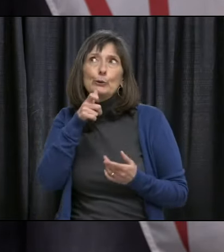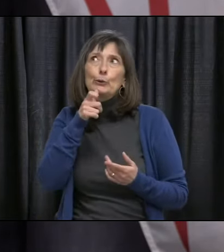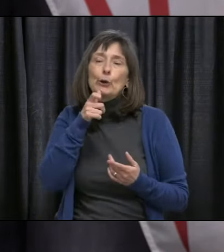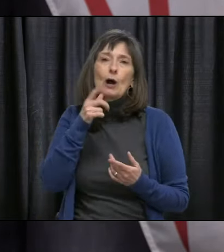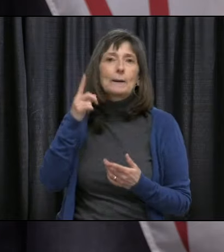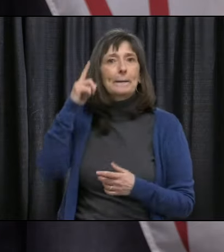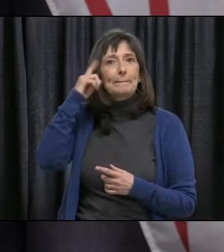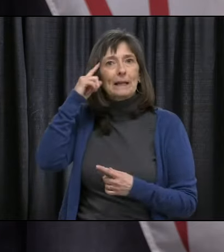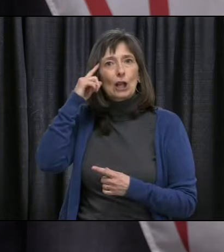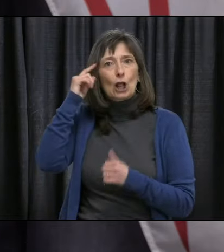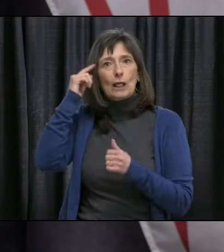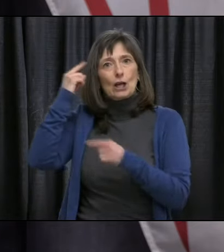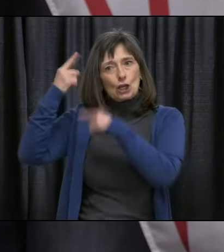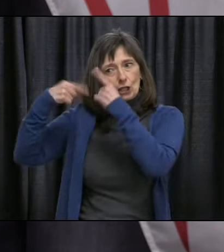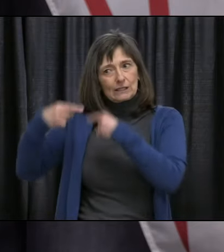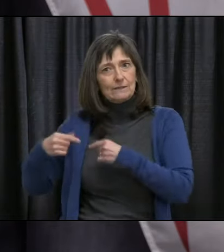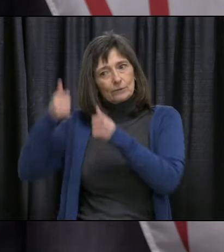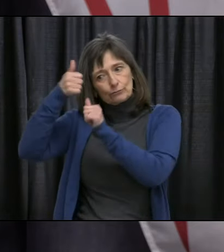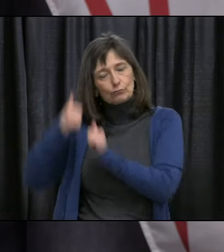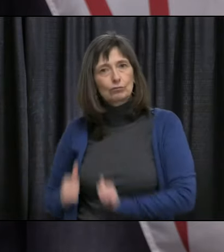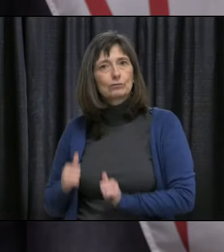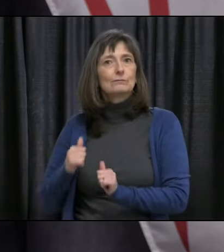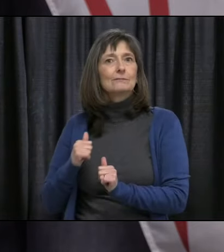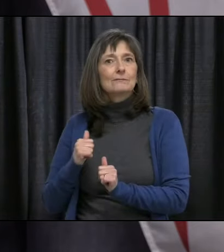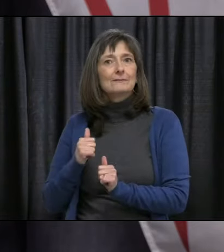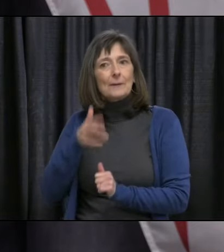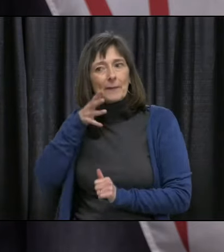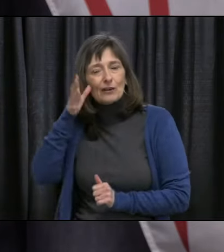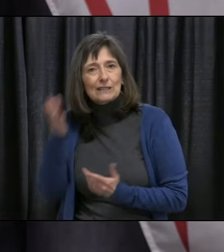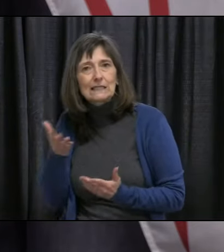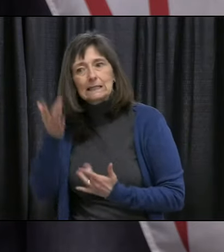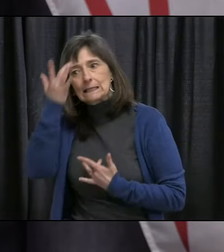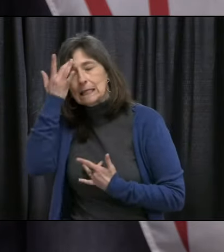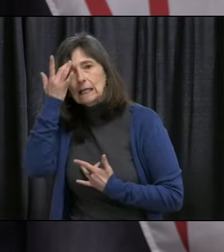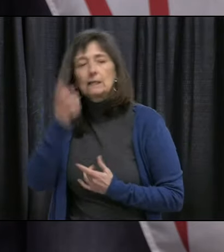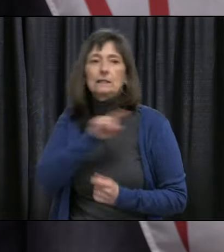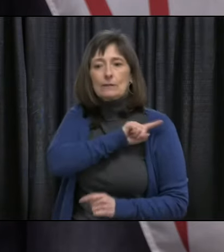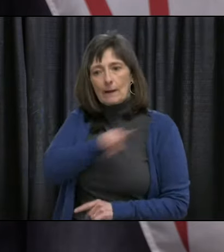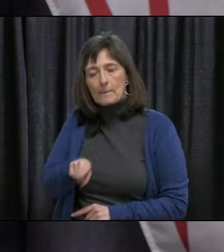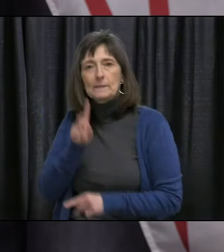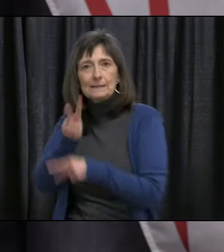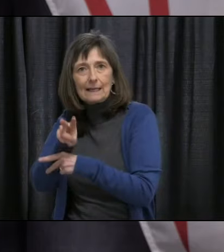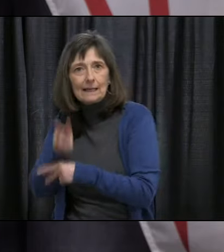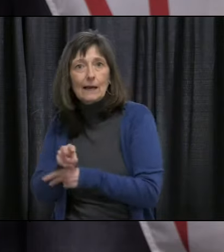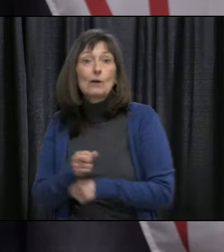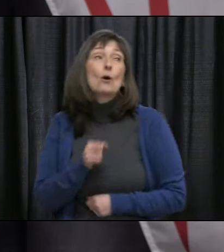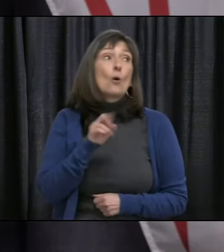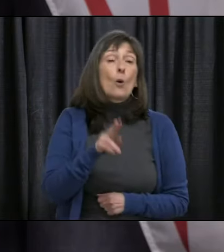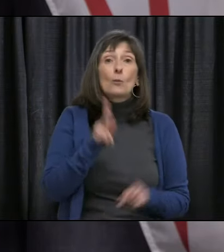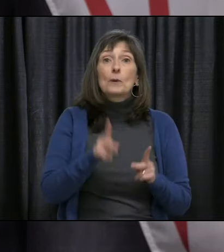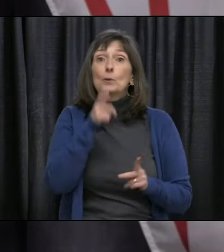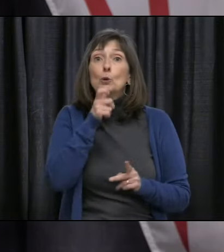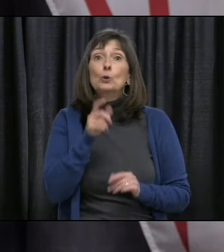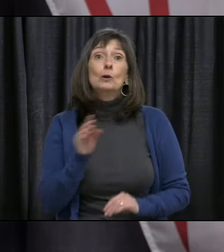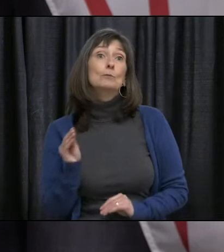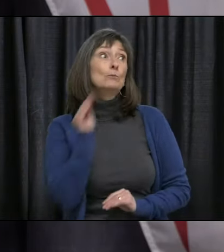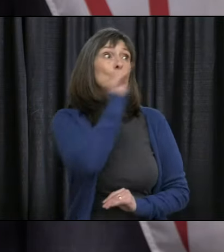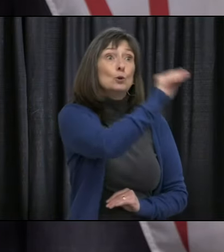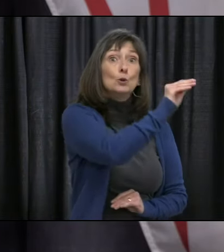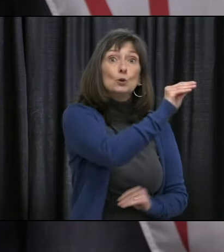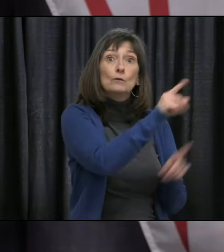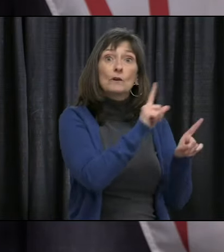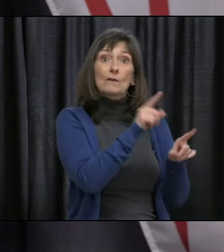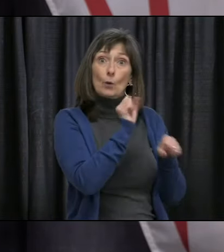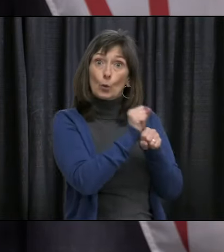There are people who've lost their job and had to relocate or are relocating for a job, who have retired and are moving